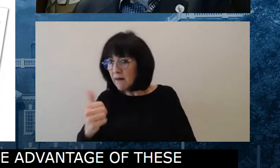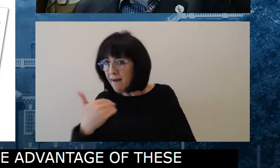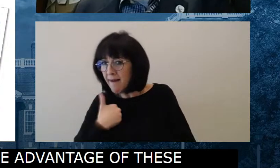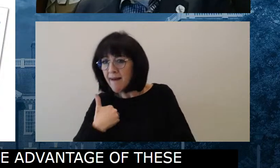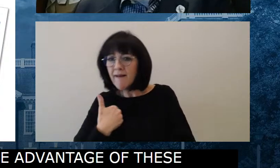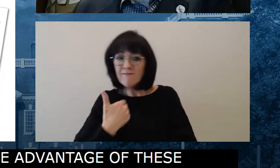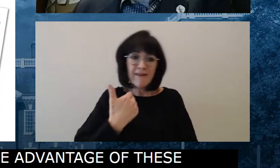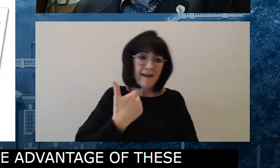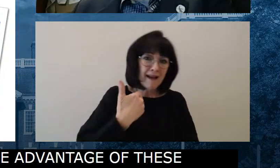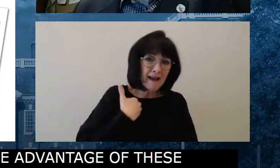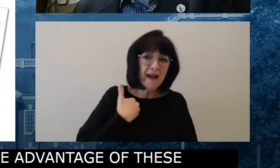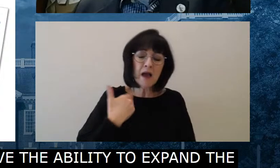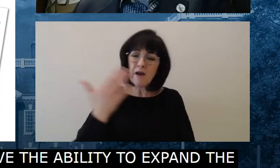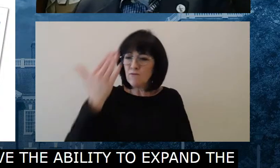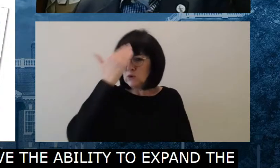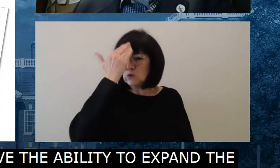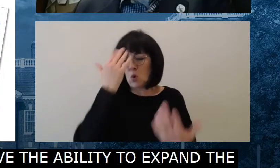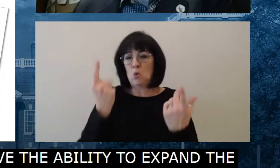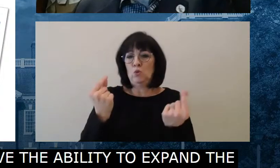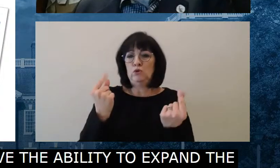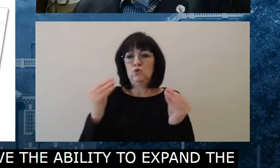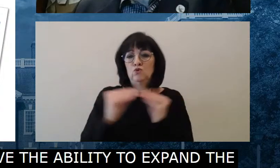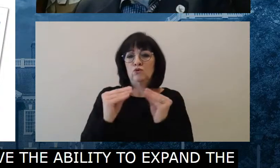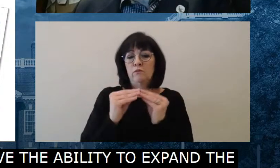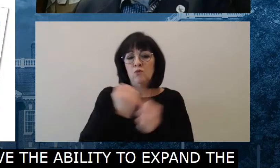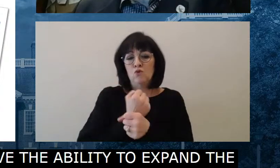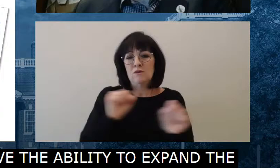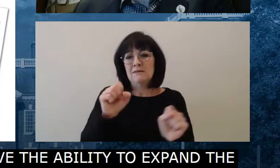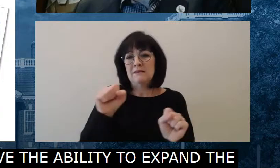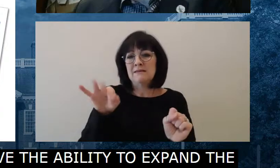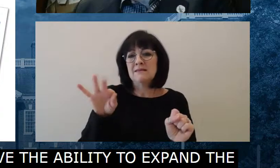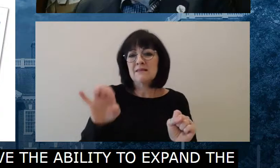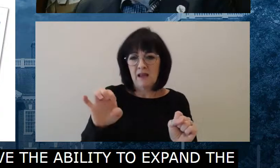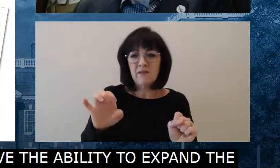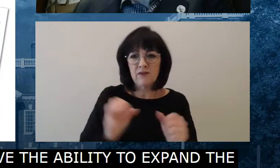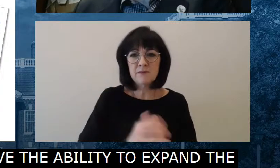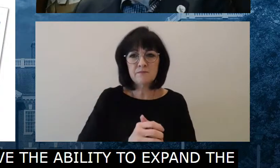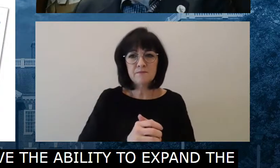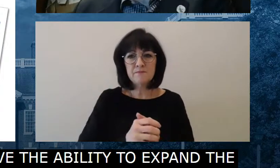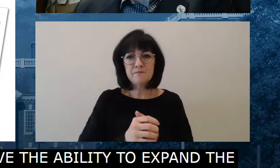down at all, as we know it's a very important component to beating the pandemic.